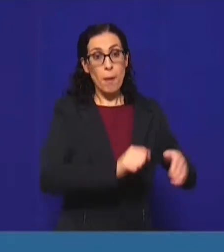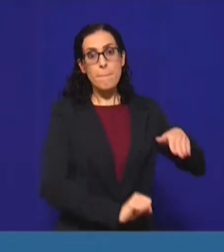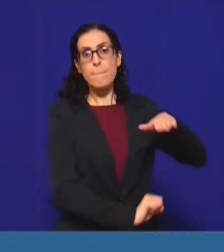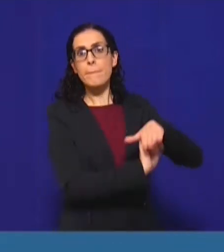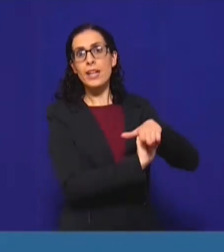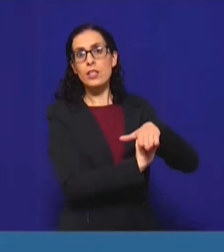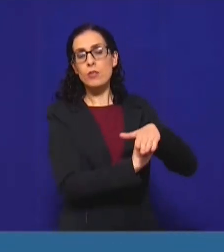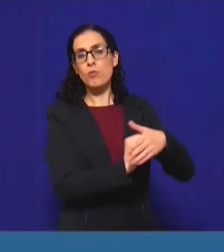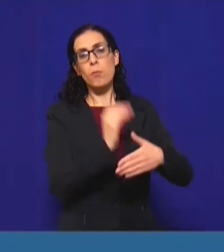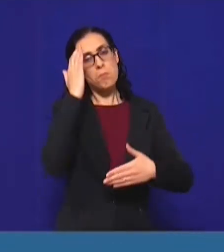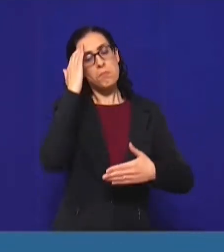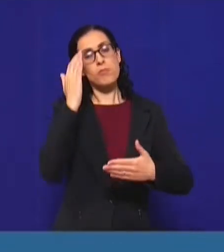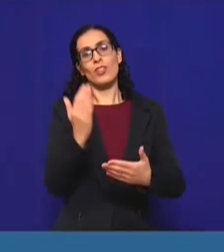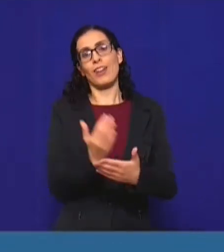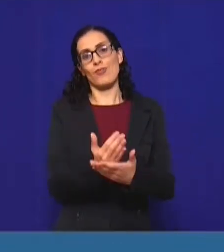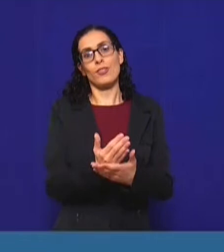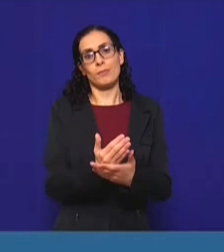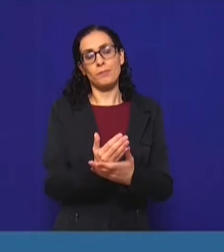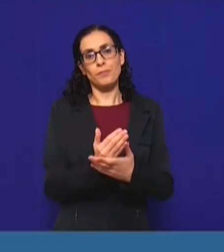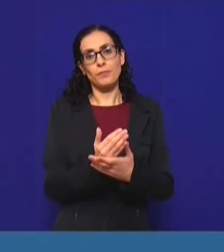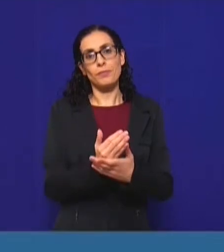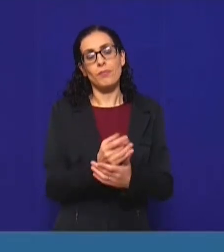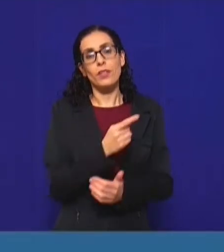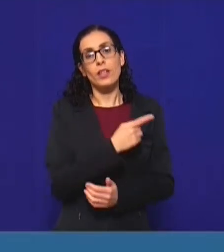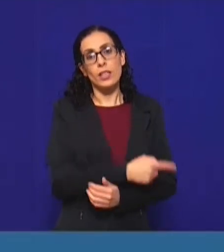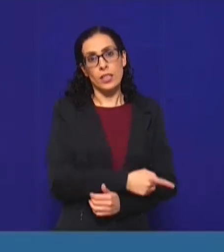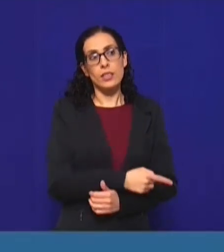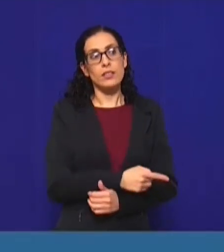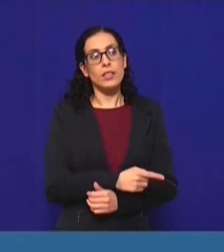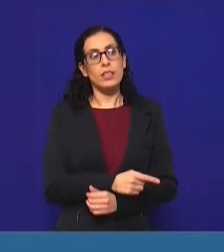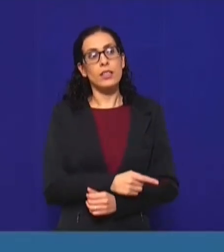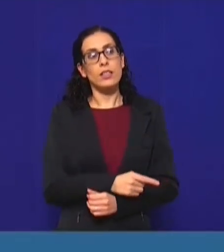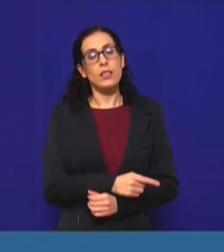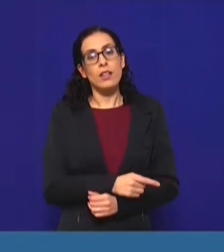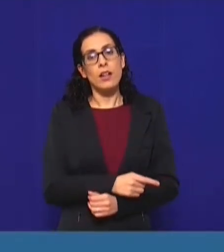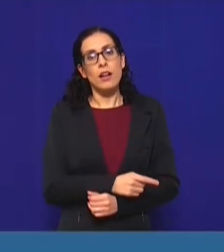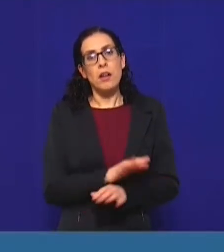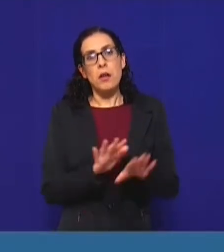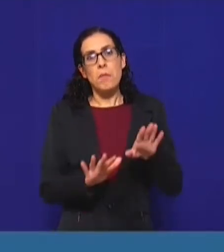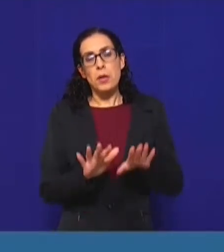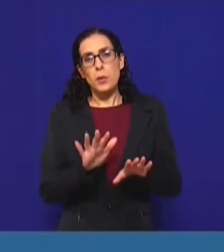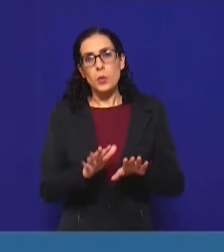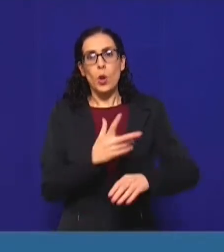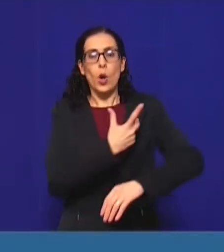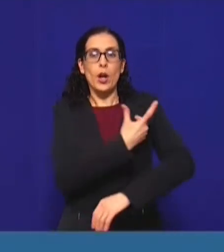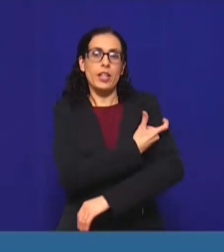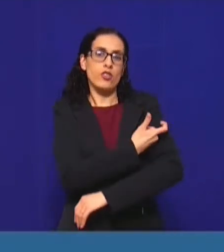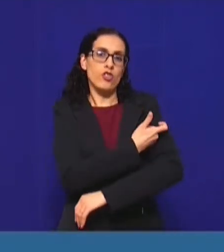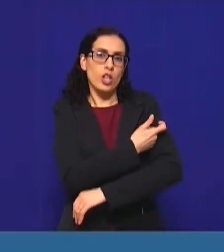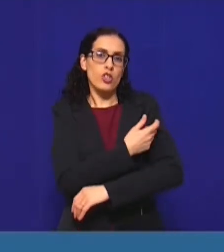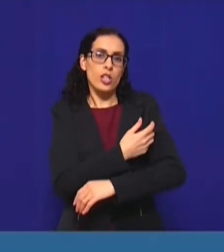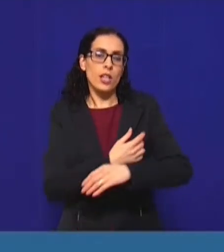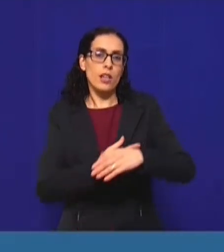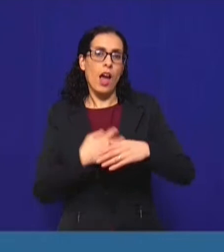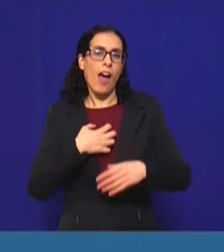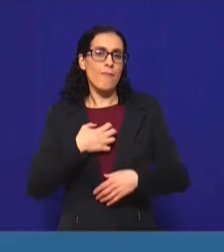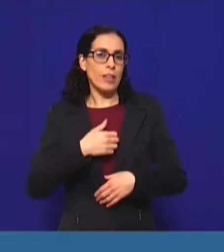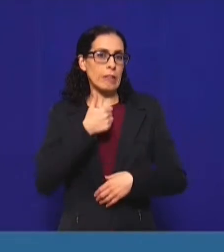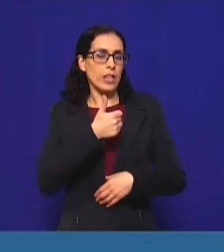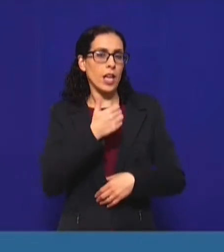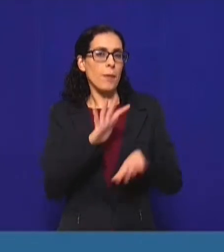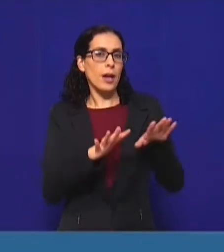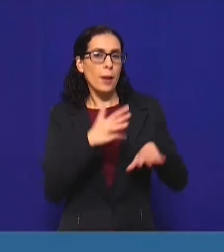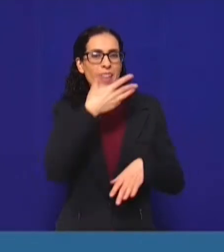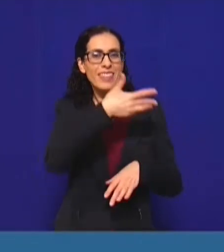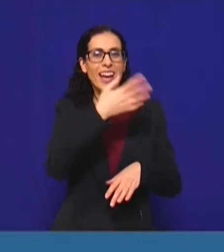din it-tilqima. Fakarkom li din hija betwar nafu l-vaccines għandhom betwar 94% effectiveness la darba inti tkun